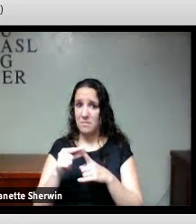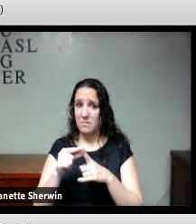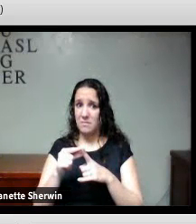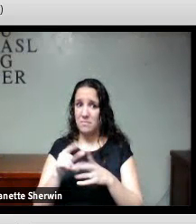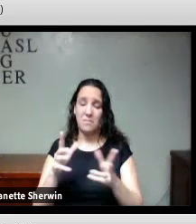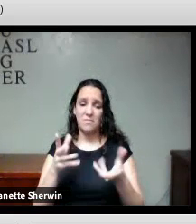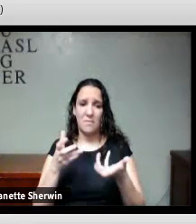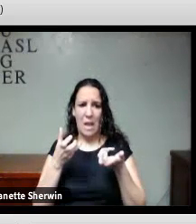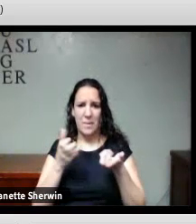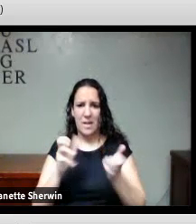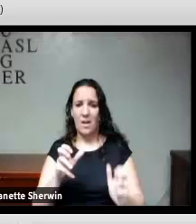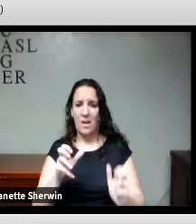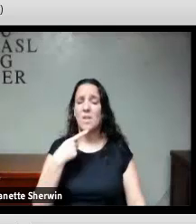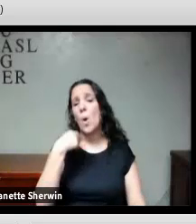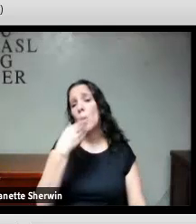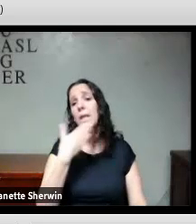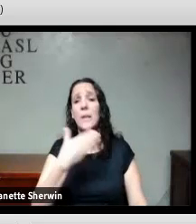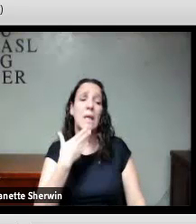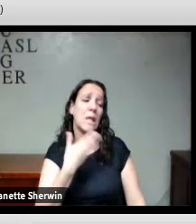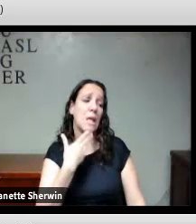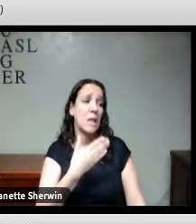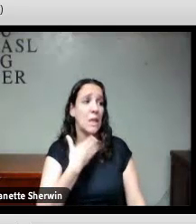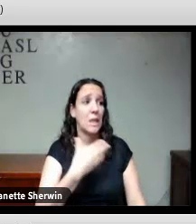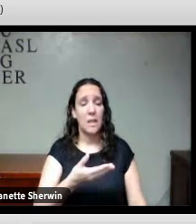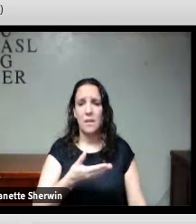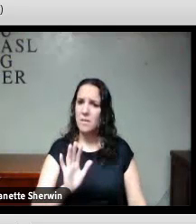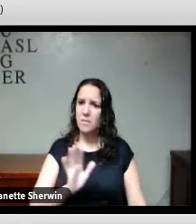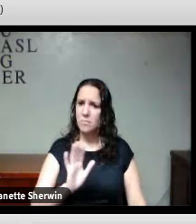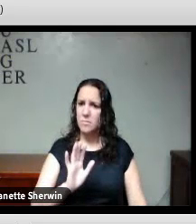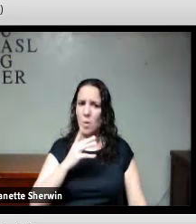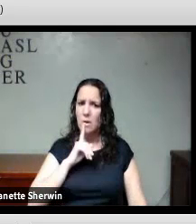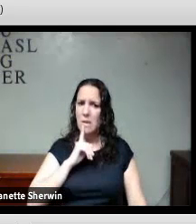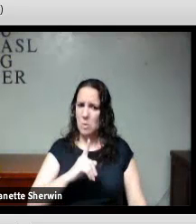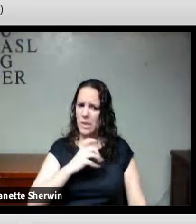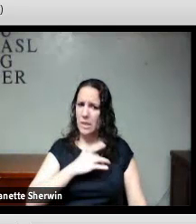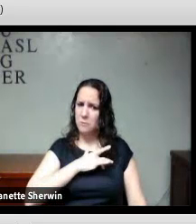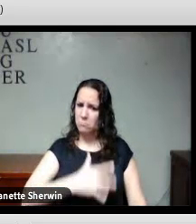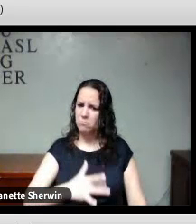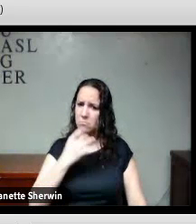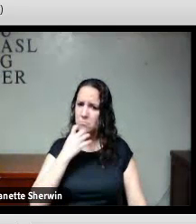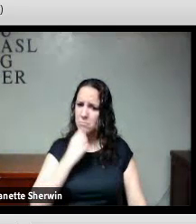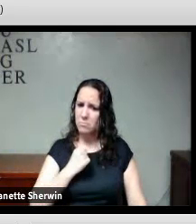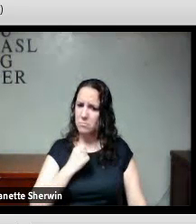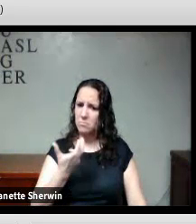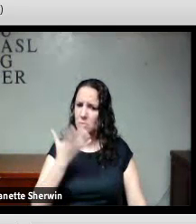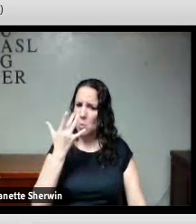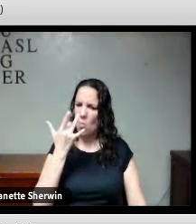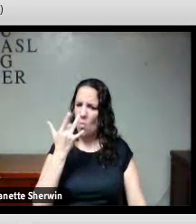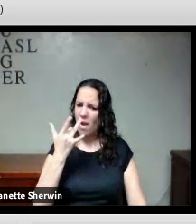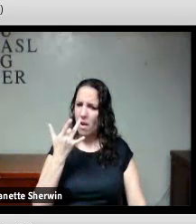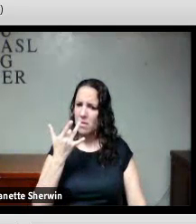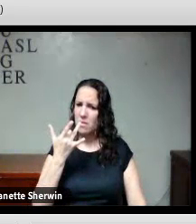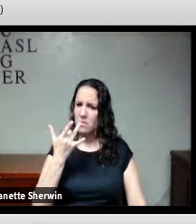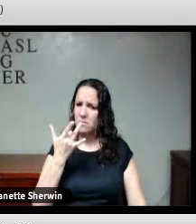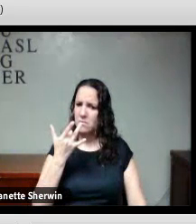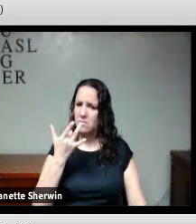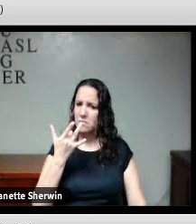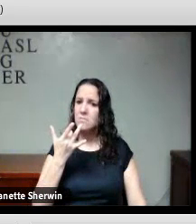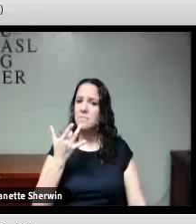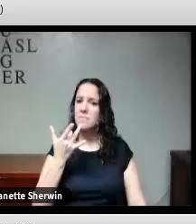know they're flippant if we do that. But why do you think as human beings we have problems thanking people? Ego,